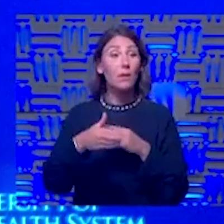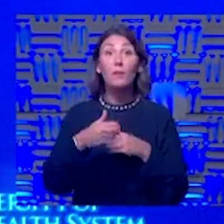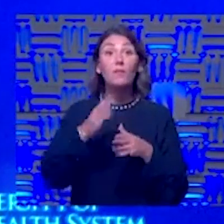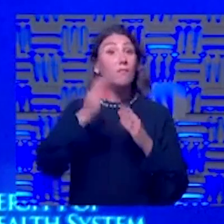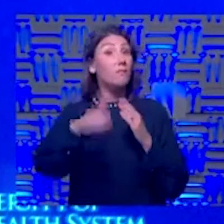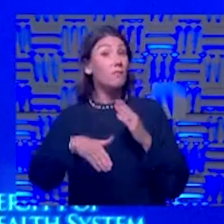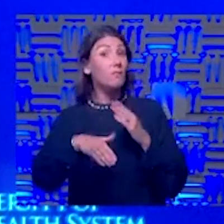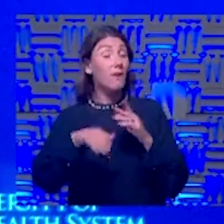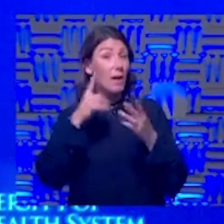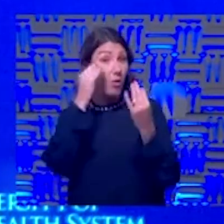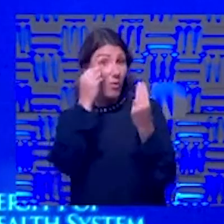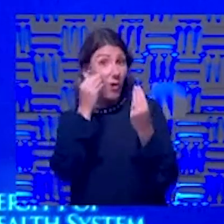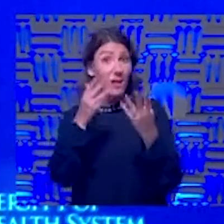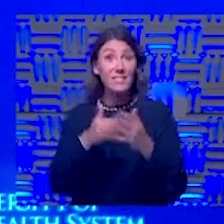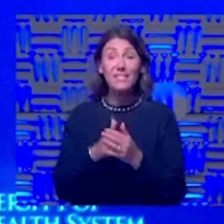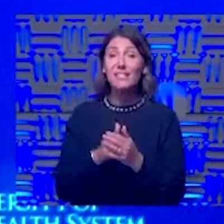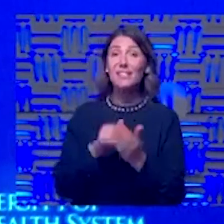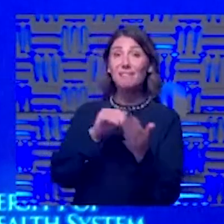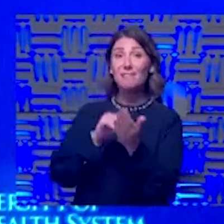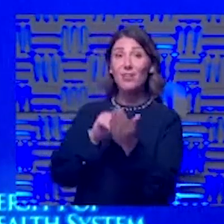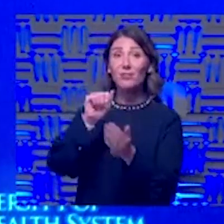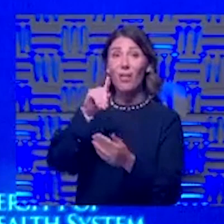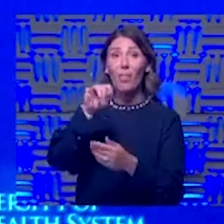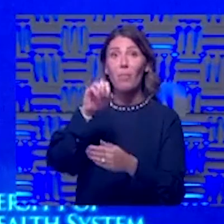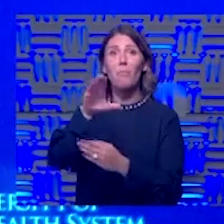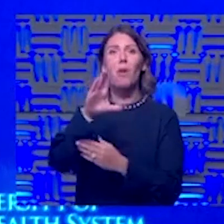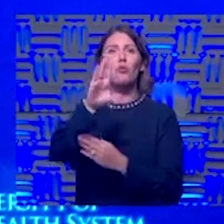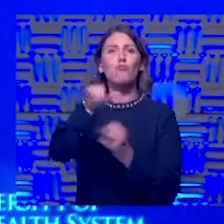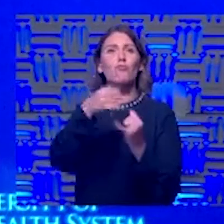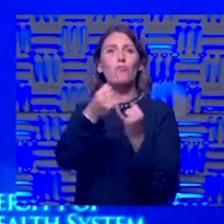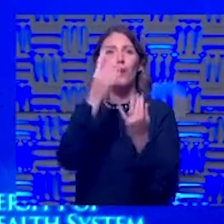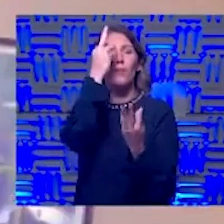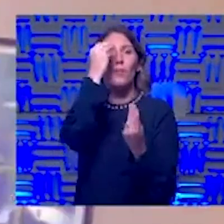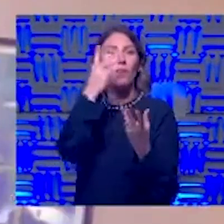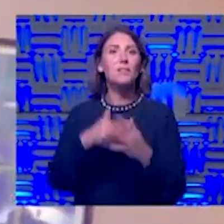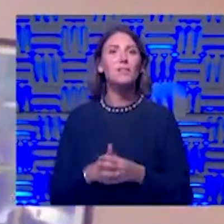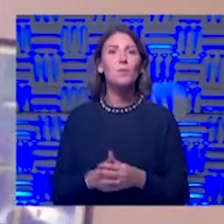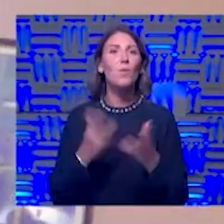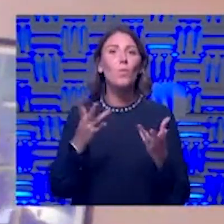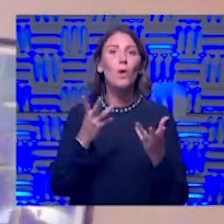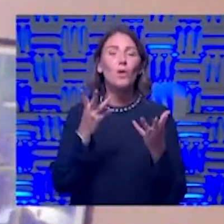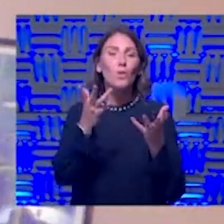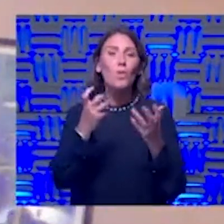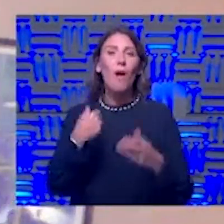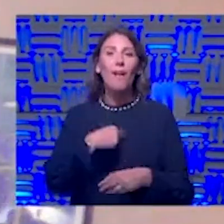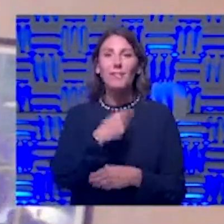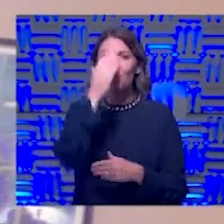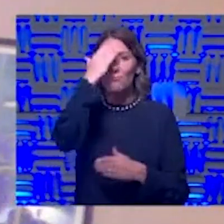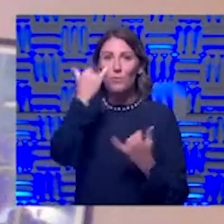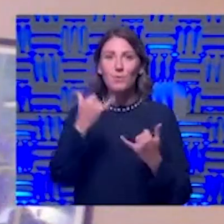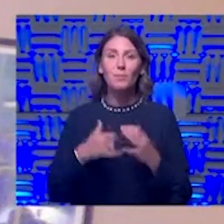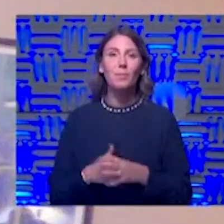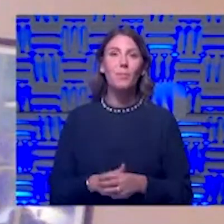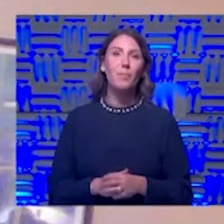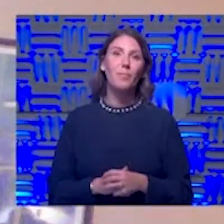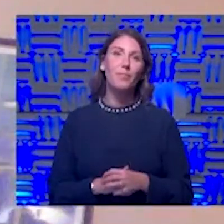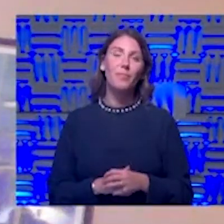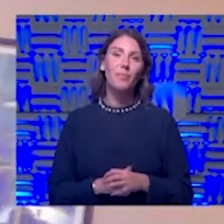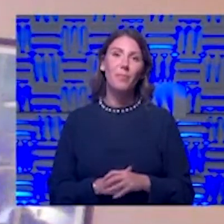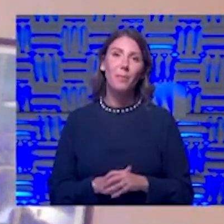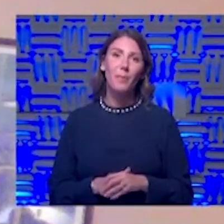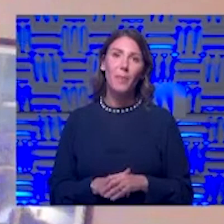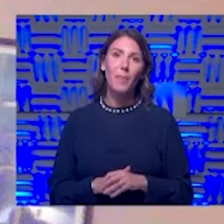to add? You're good. All right, Dr. Ellerbeck, will you kick us off and give us some final thoughts? What would you like us to know? Just to follow up on that